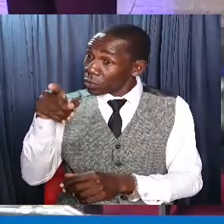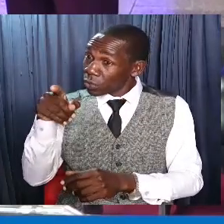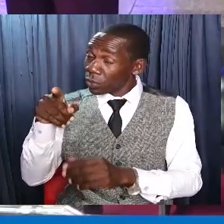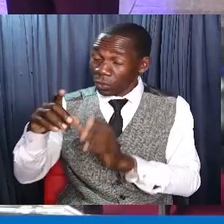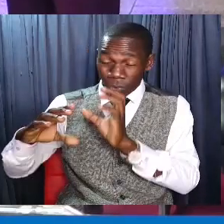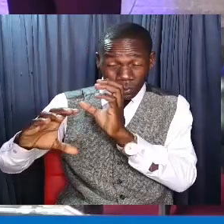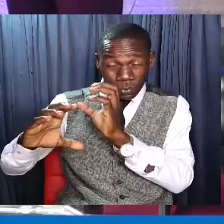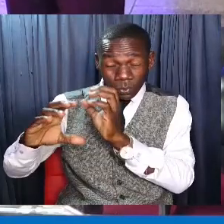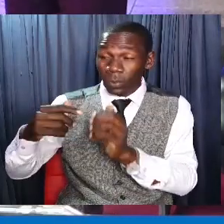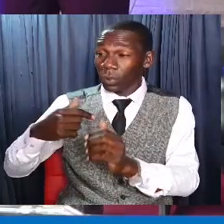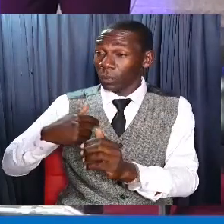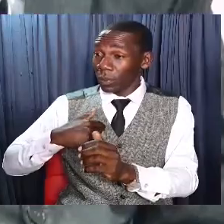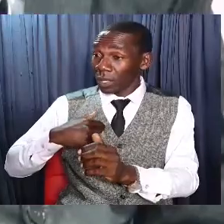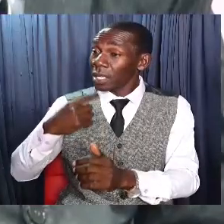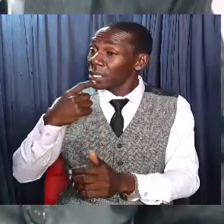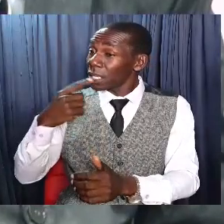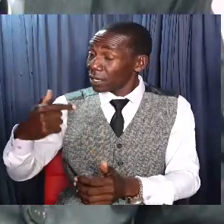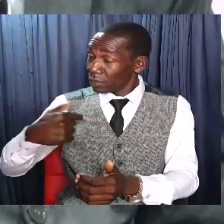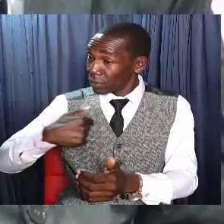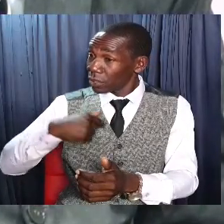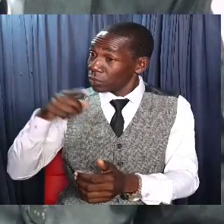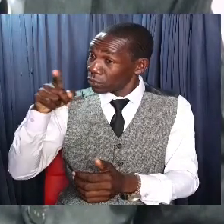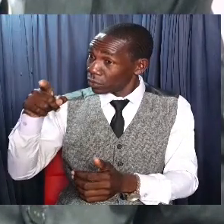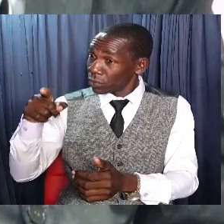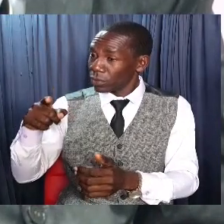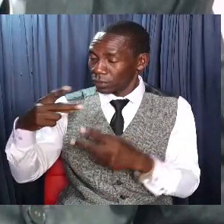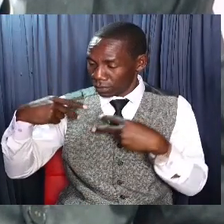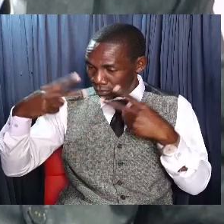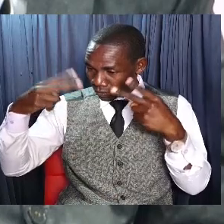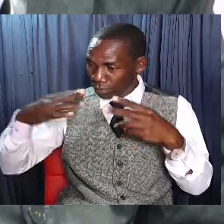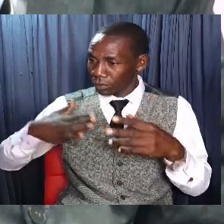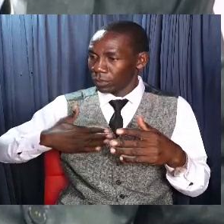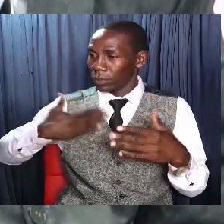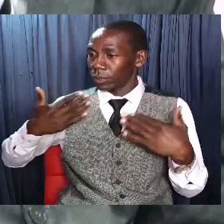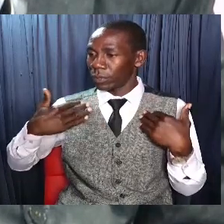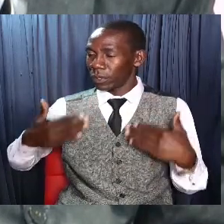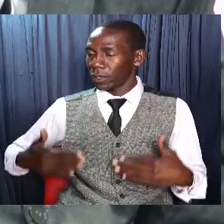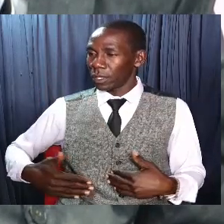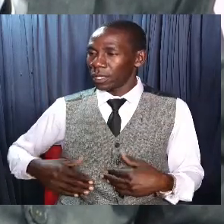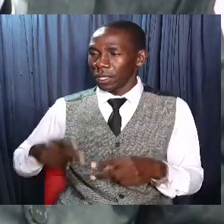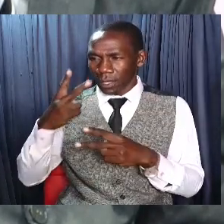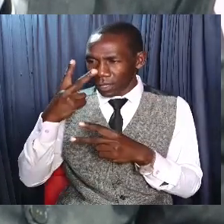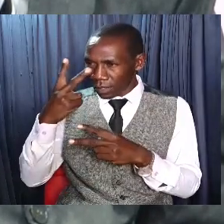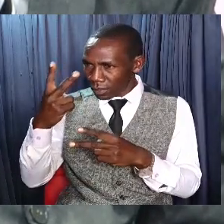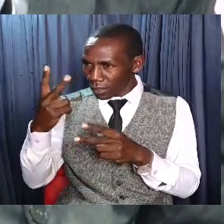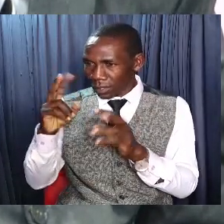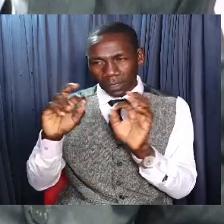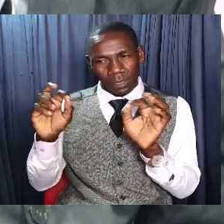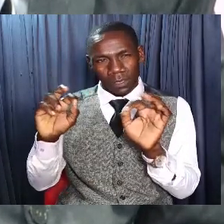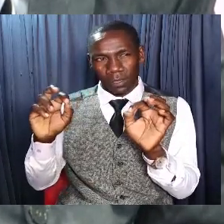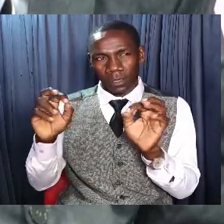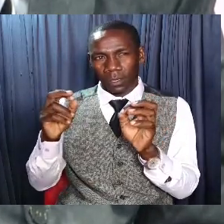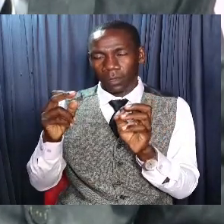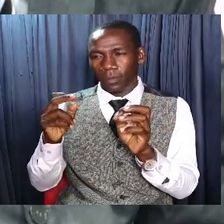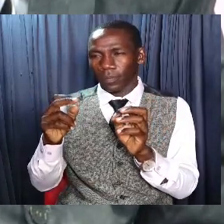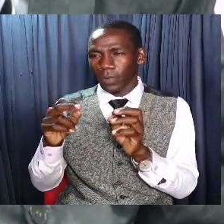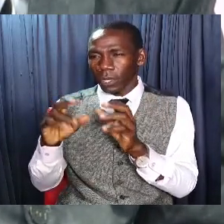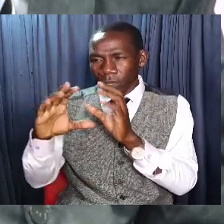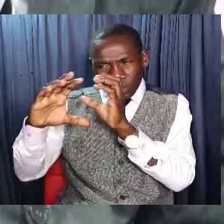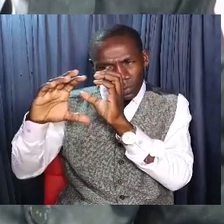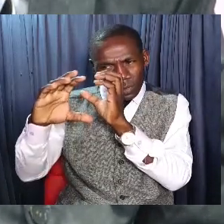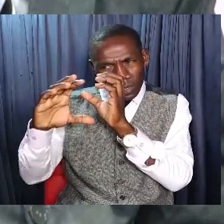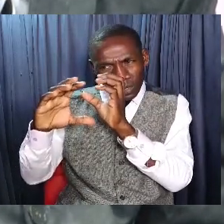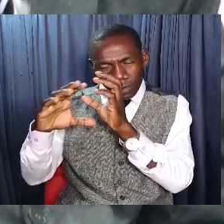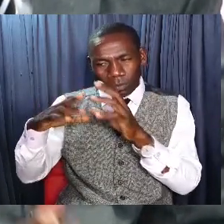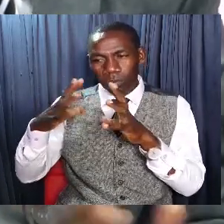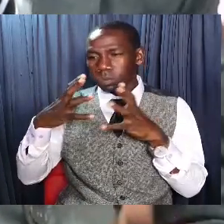umeweka vipimo vyako kupima. You are the one who has examined my body. Anaambia sioni kitu. He says, I don't see